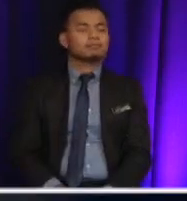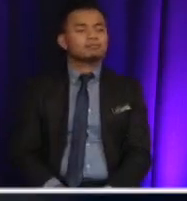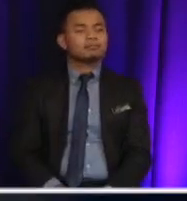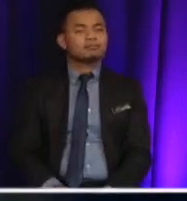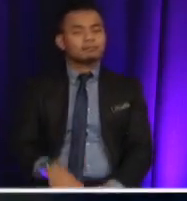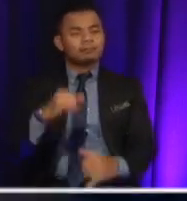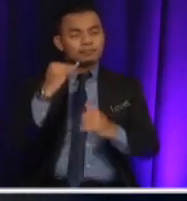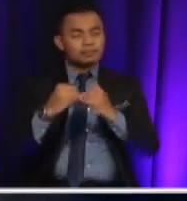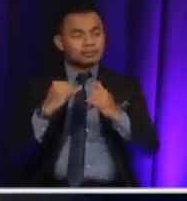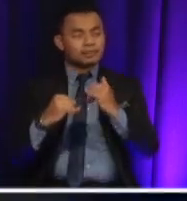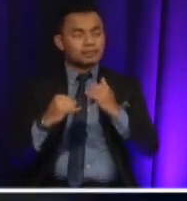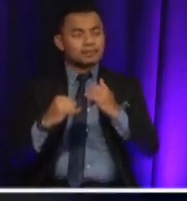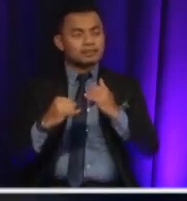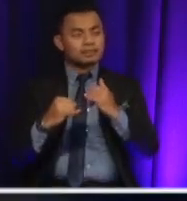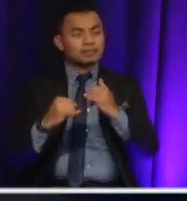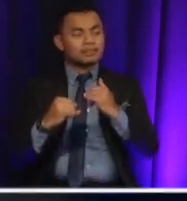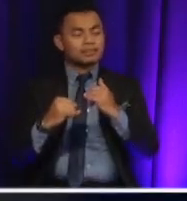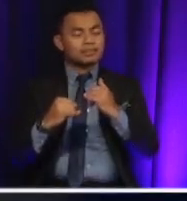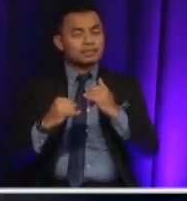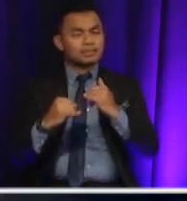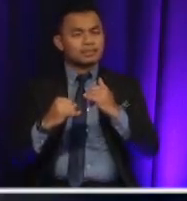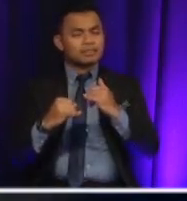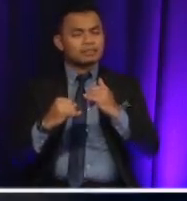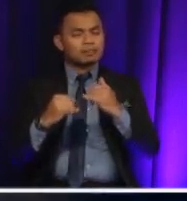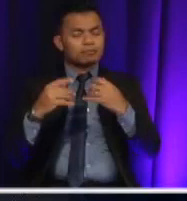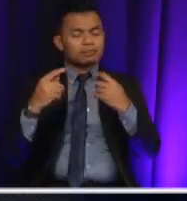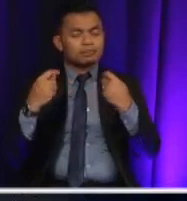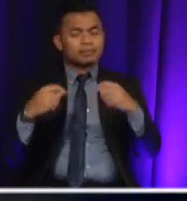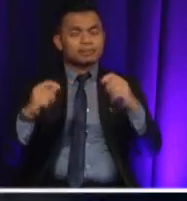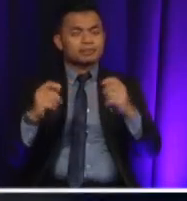try this? Because just one is a shock. All right. What do you think? Cuba, try.